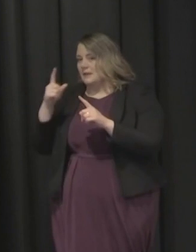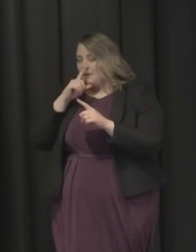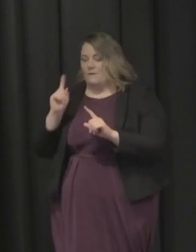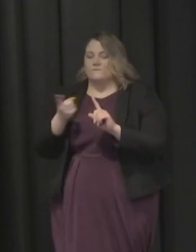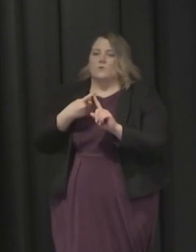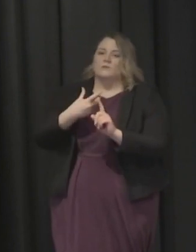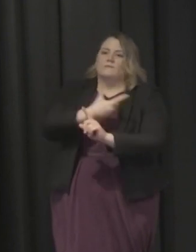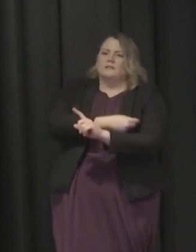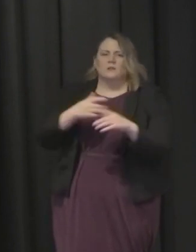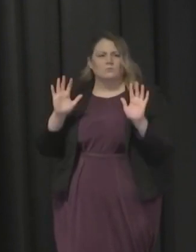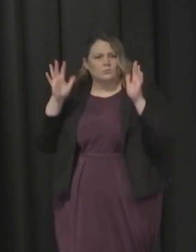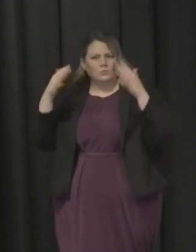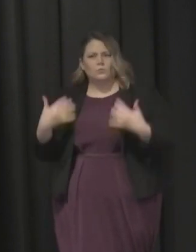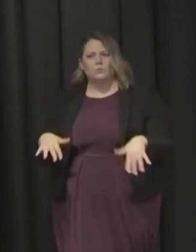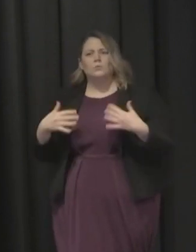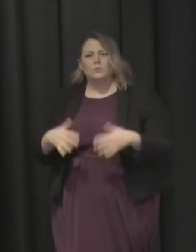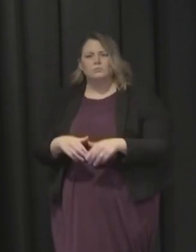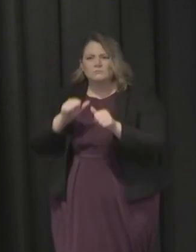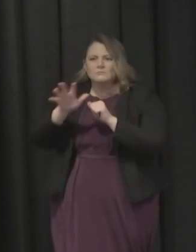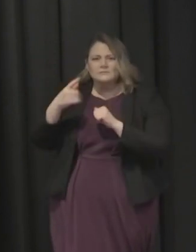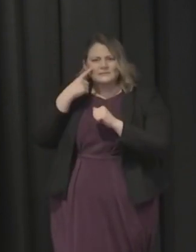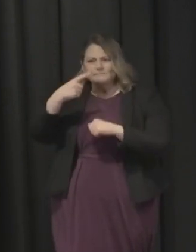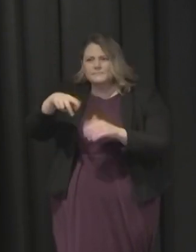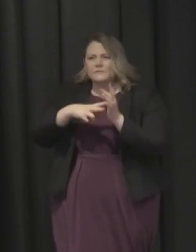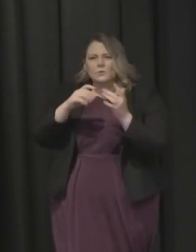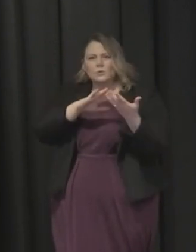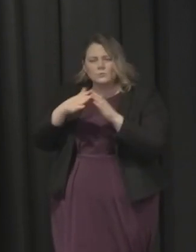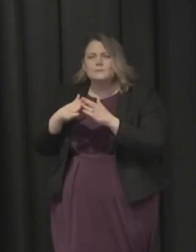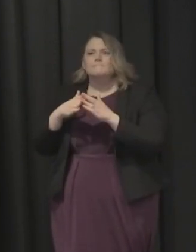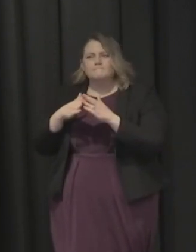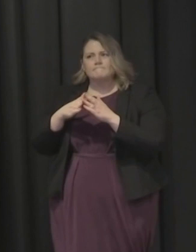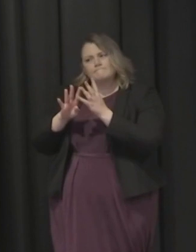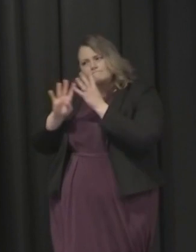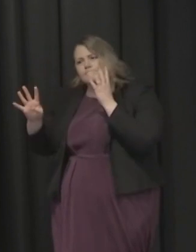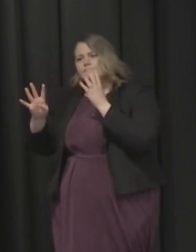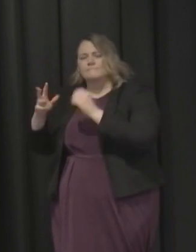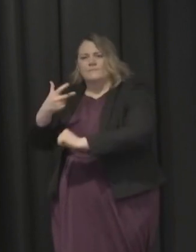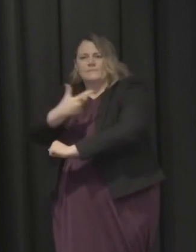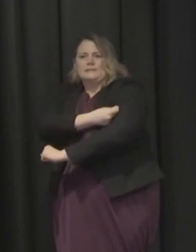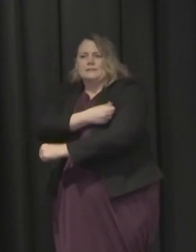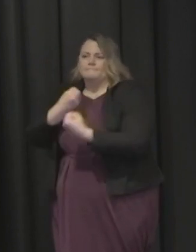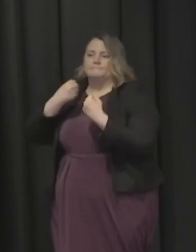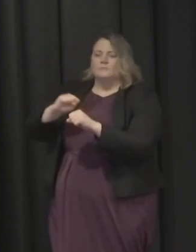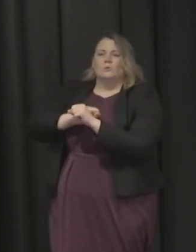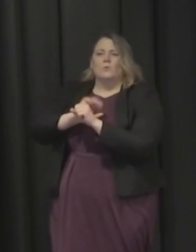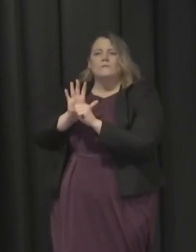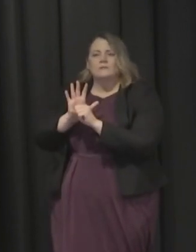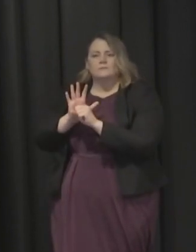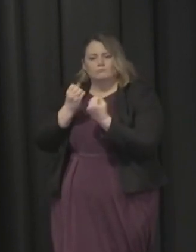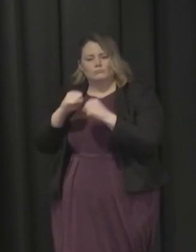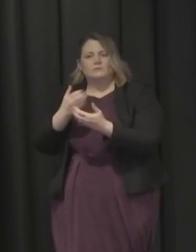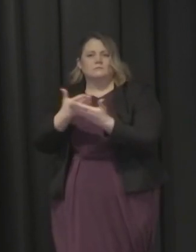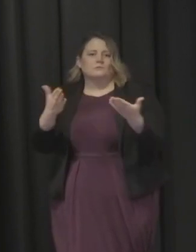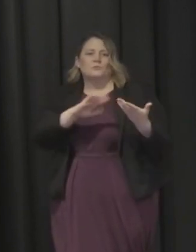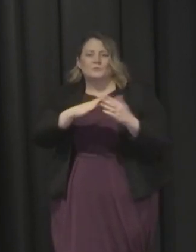doing an incredible service to your community. You're helping make us all safe. So Shepparton, last night, the